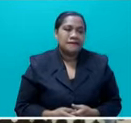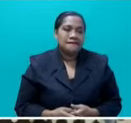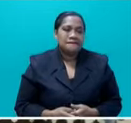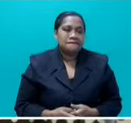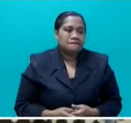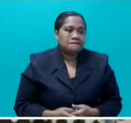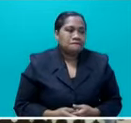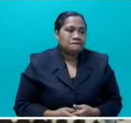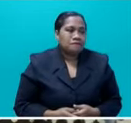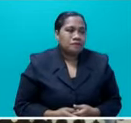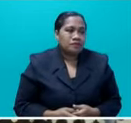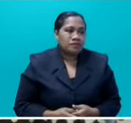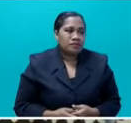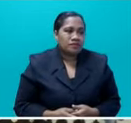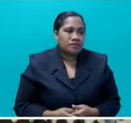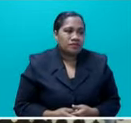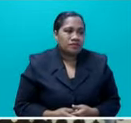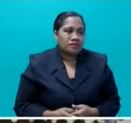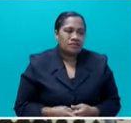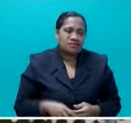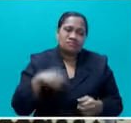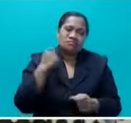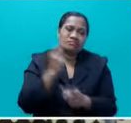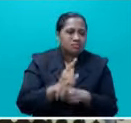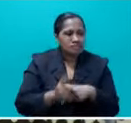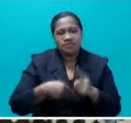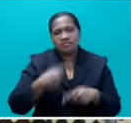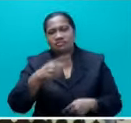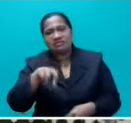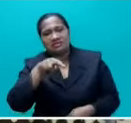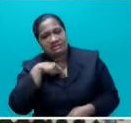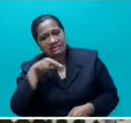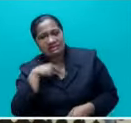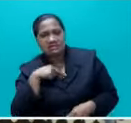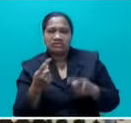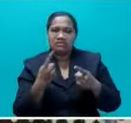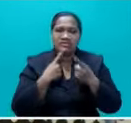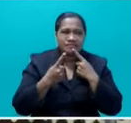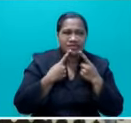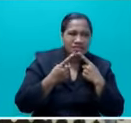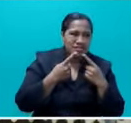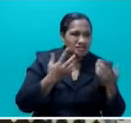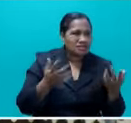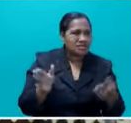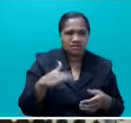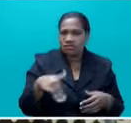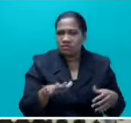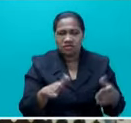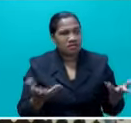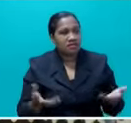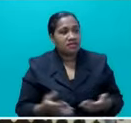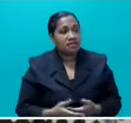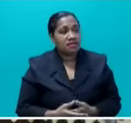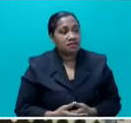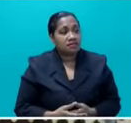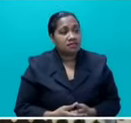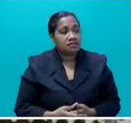you know, persecution of religion or comments on different teachings and all that. Why is he bring that religion thing?